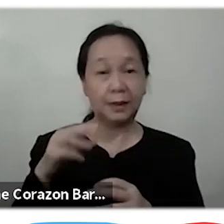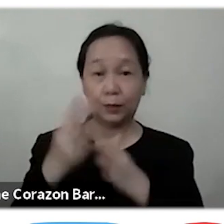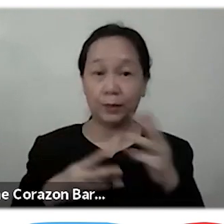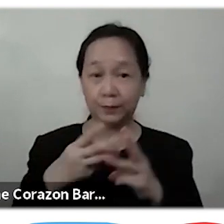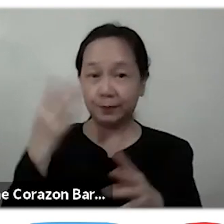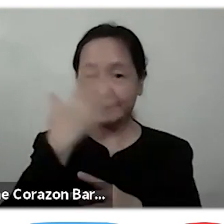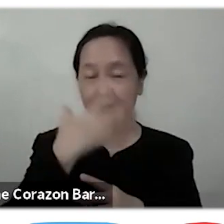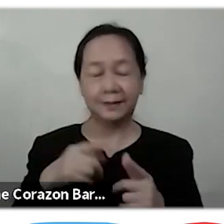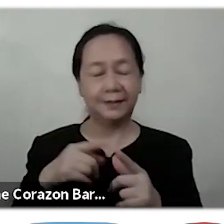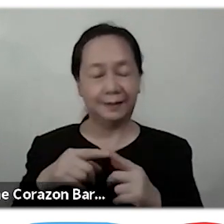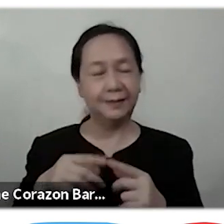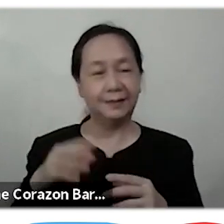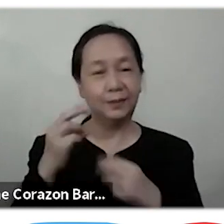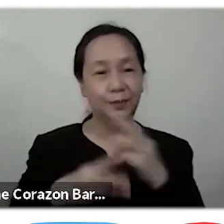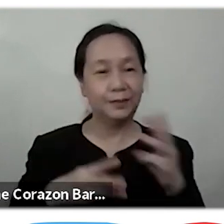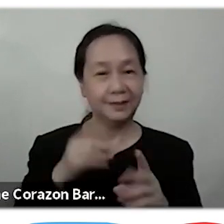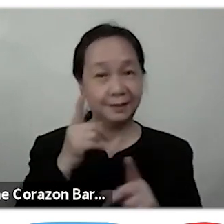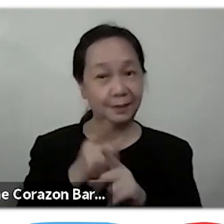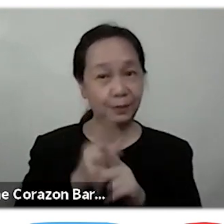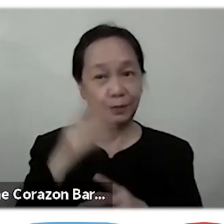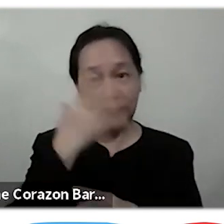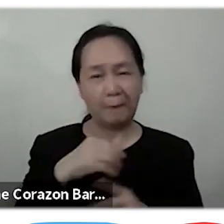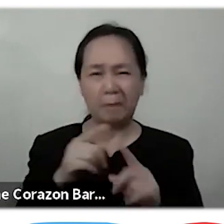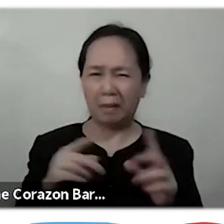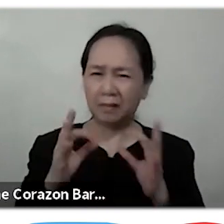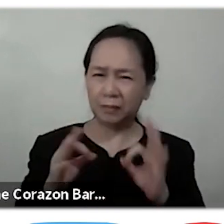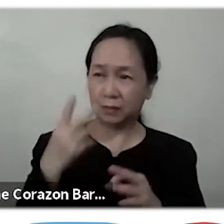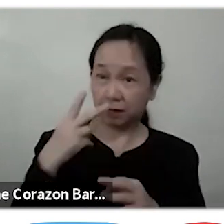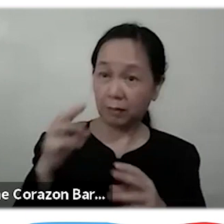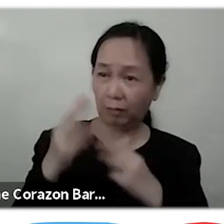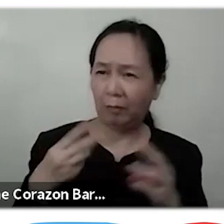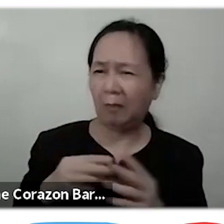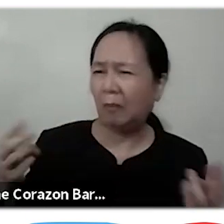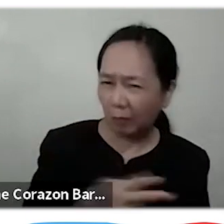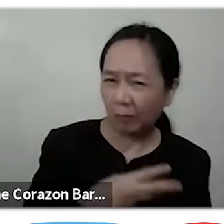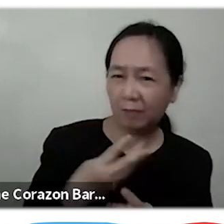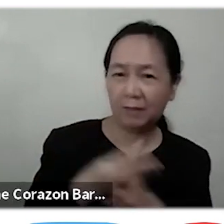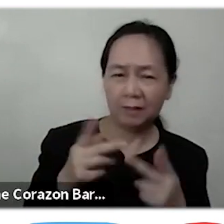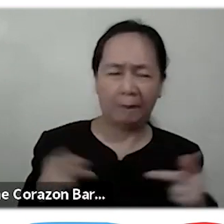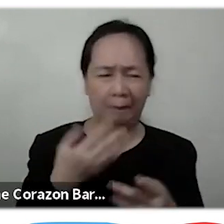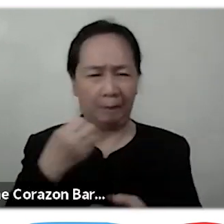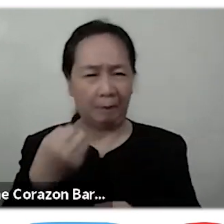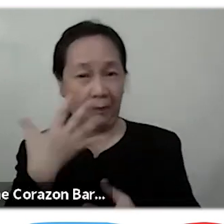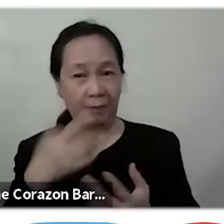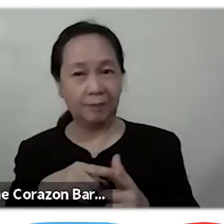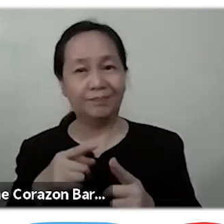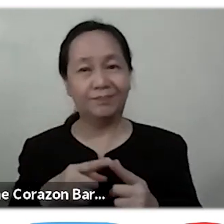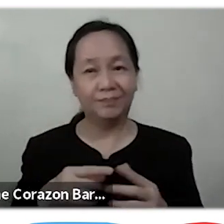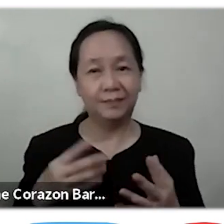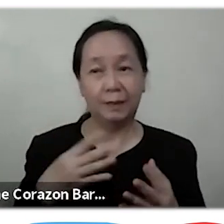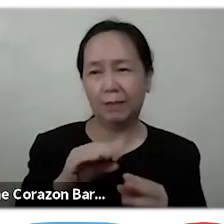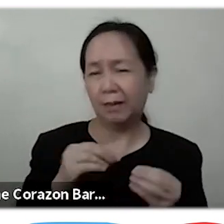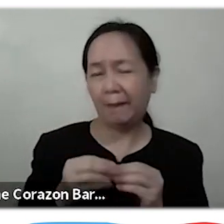the world is really beautiful. But if your eyes see the world as a worst place, as an ugly place, then the world is not very beautiful,